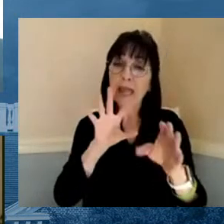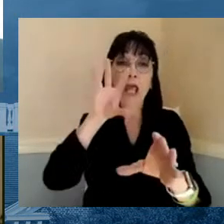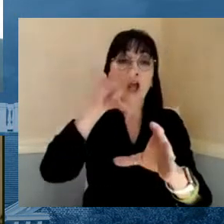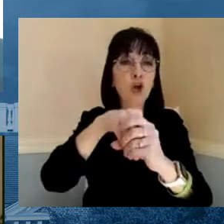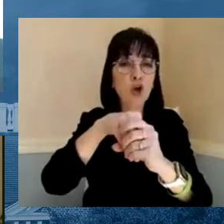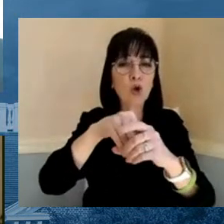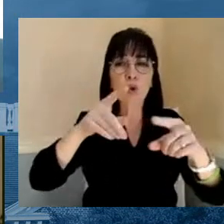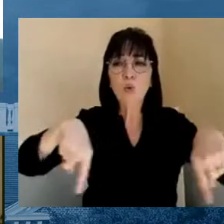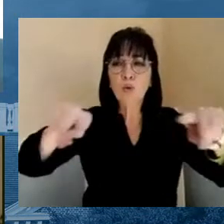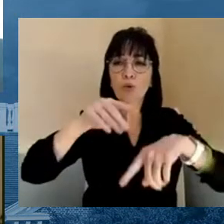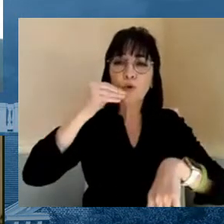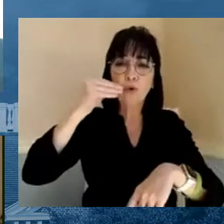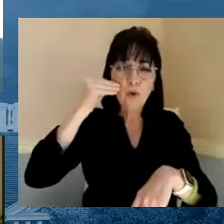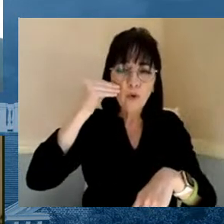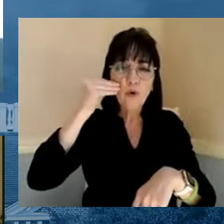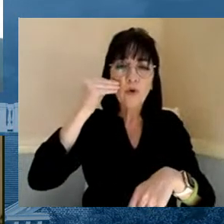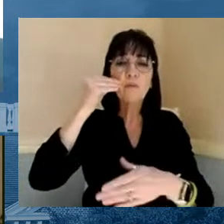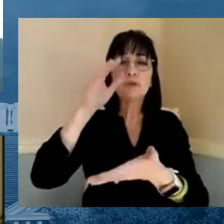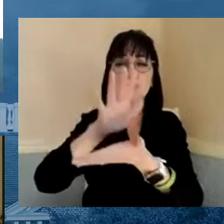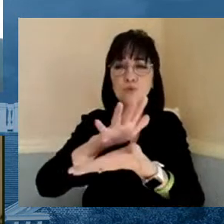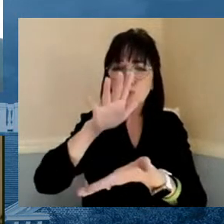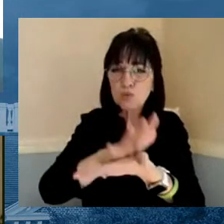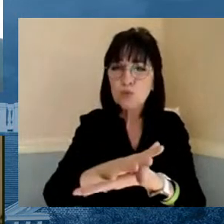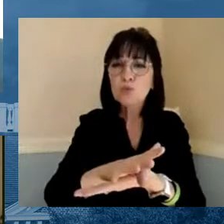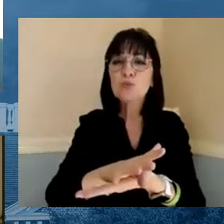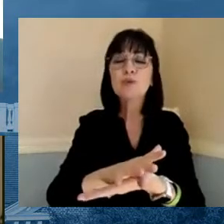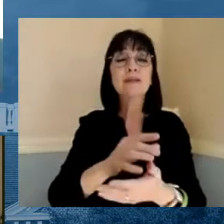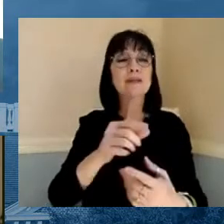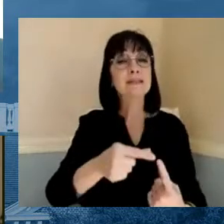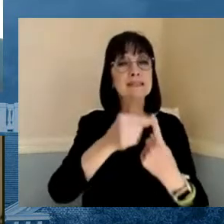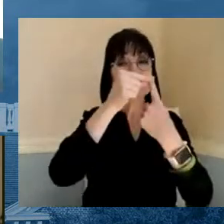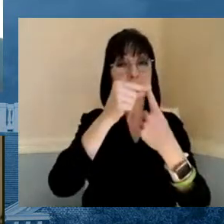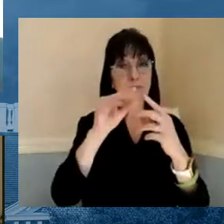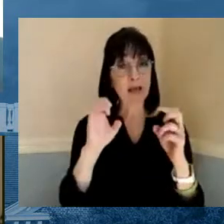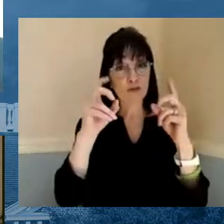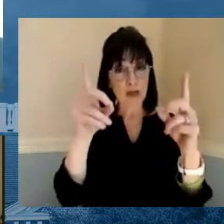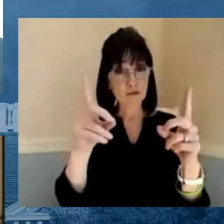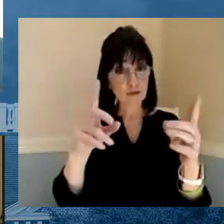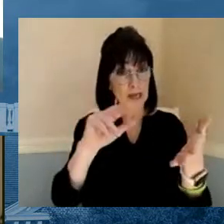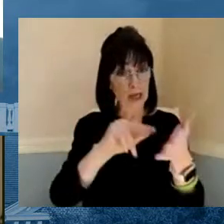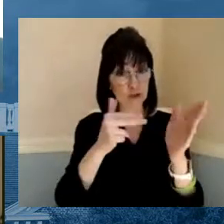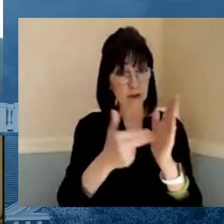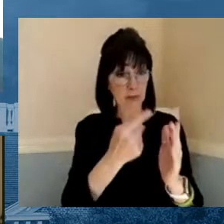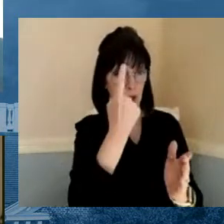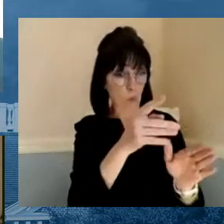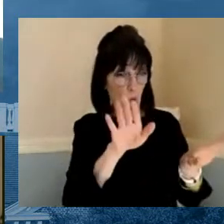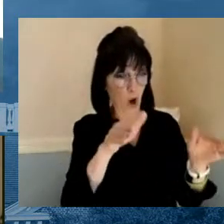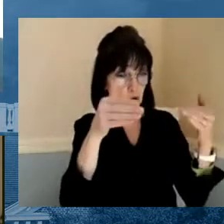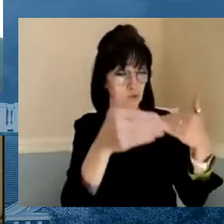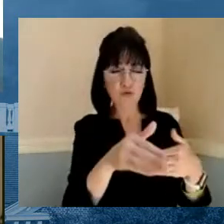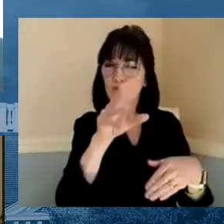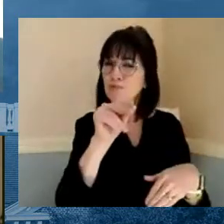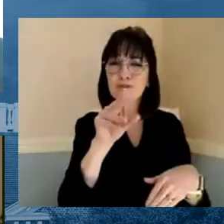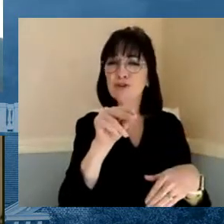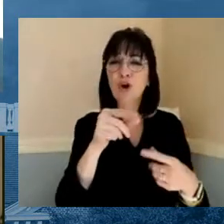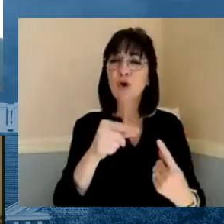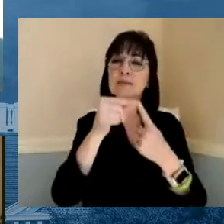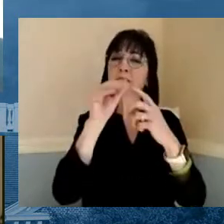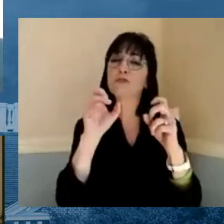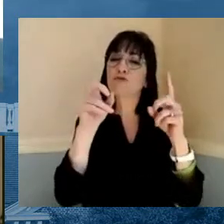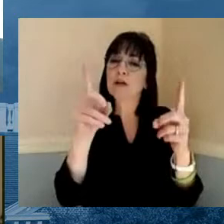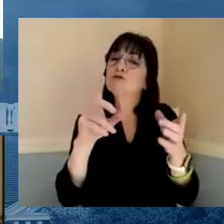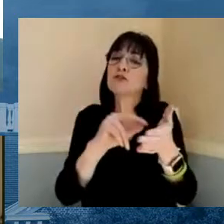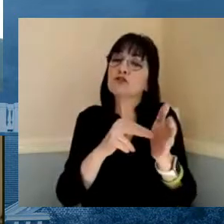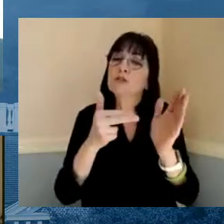Special education is not a place, it's not a room or a section of a building. It's supports and services. People with autism